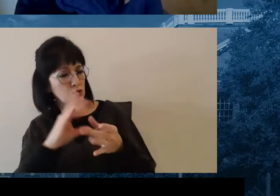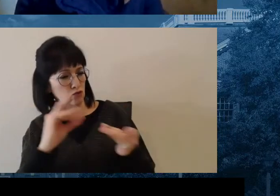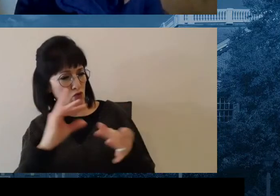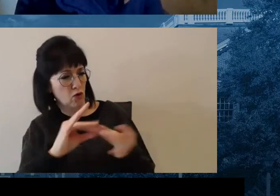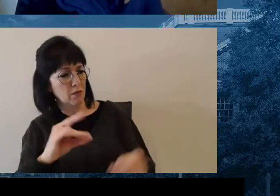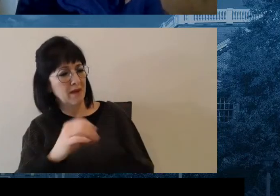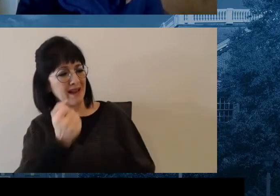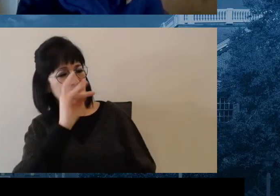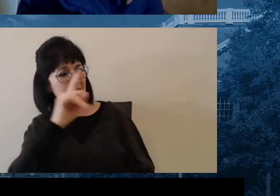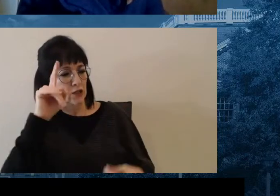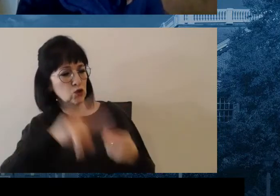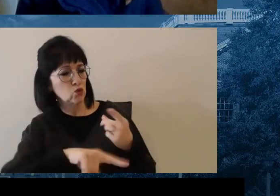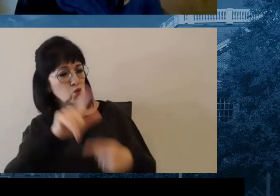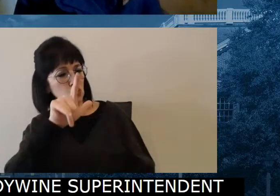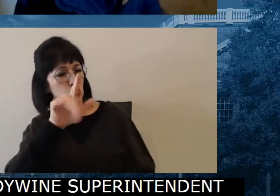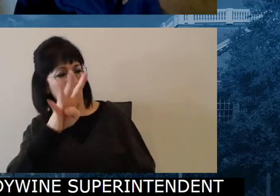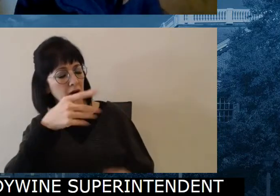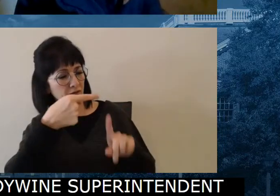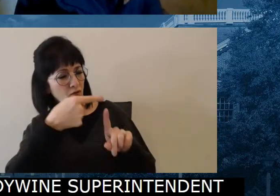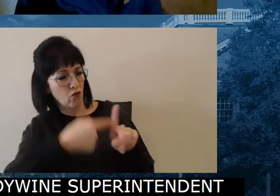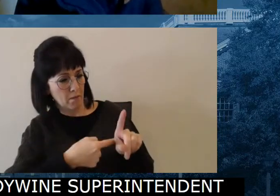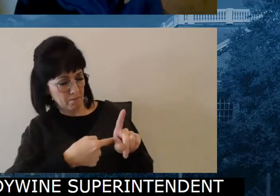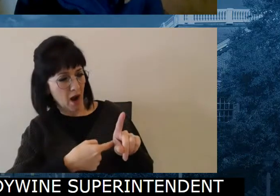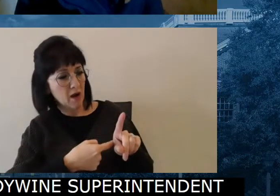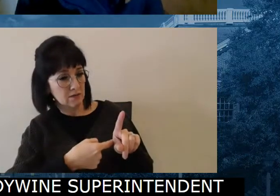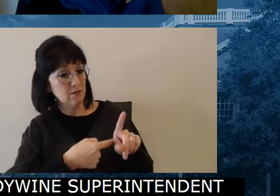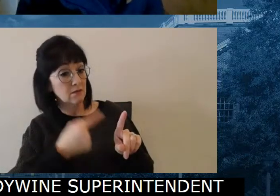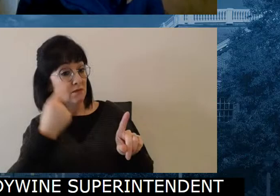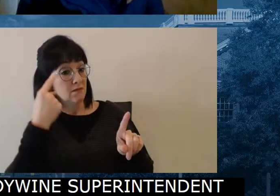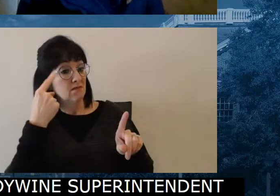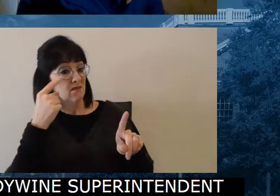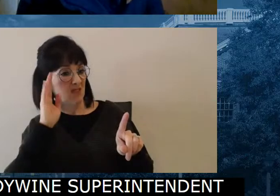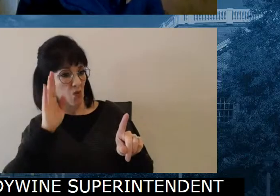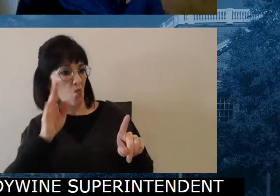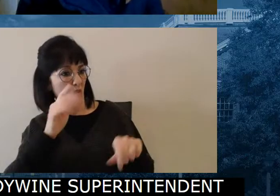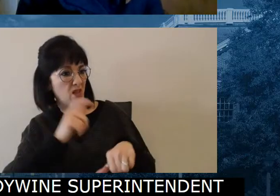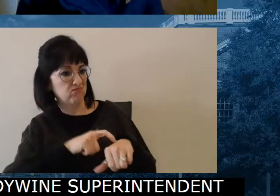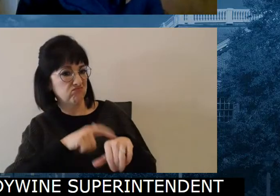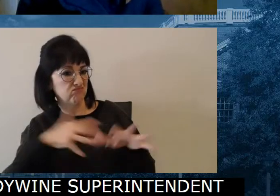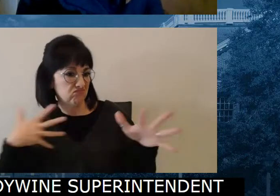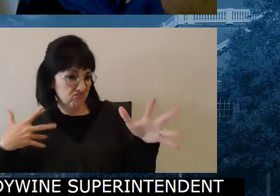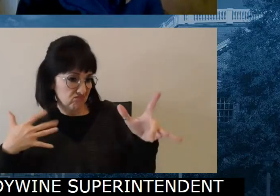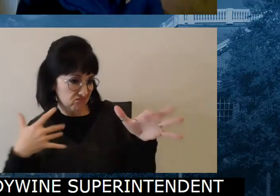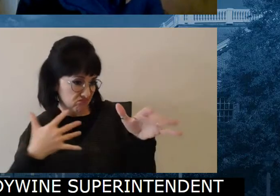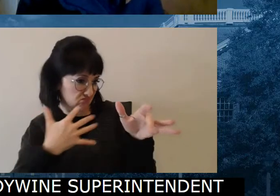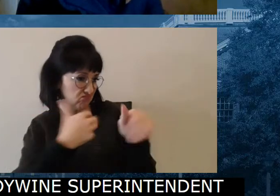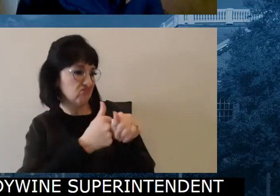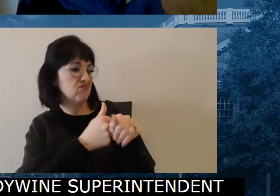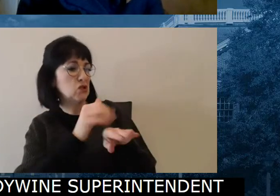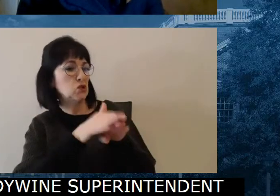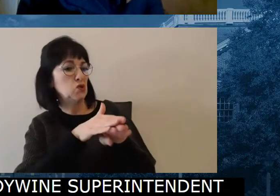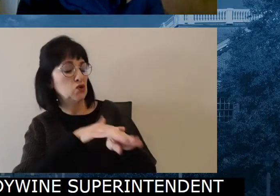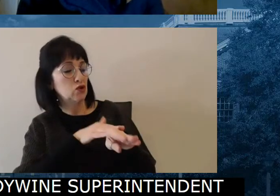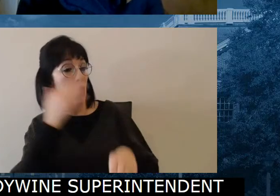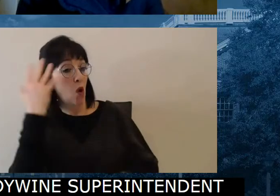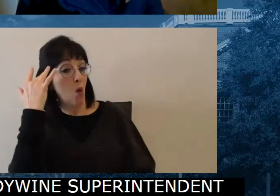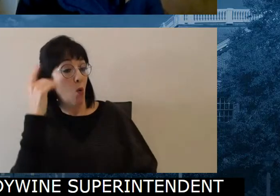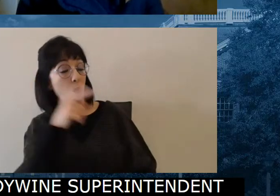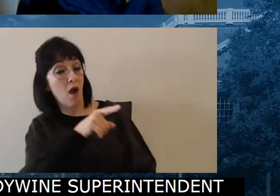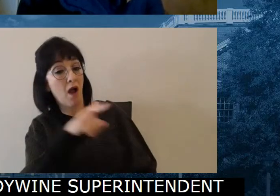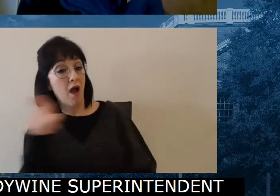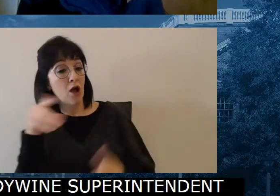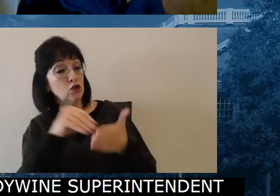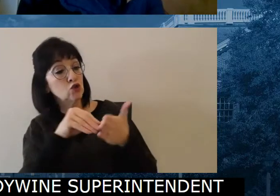back to normal due to learning loss from remote and hybrid learning. Another district is reporting a doubling of D and F grades in English and language